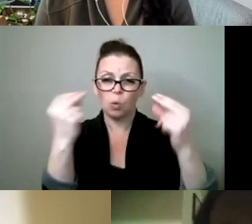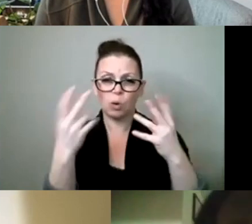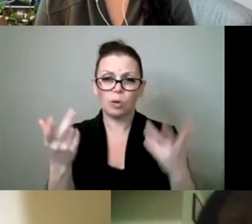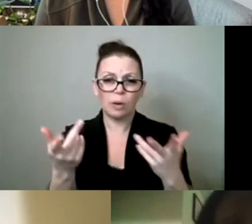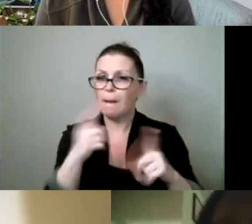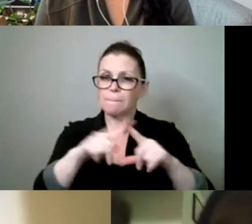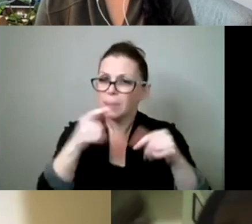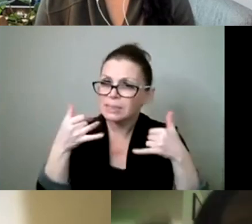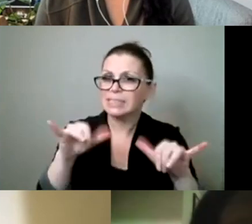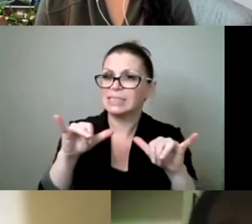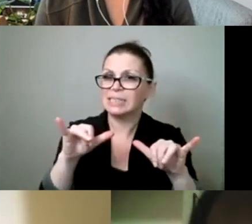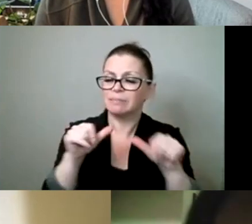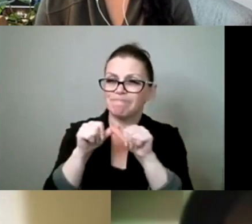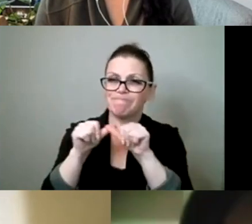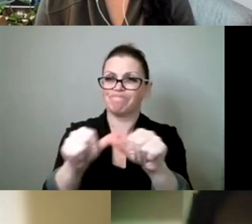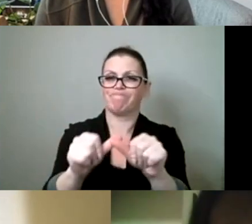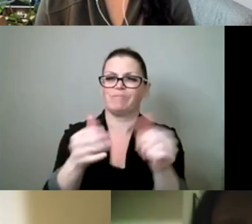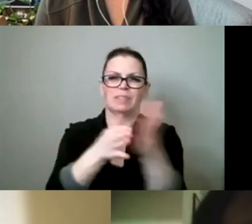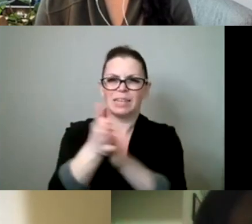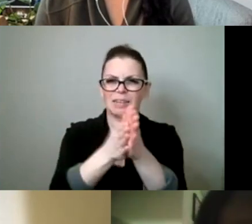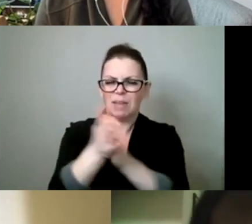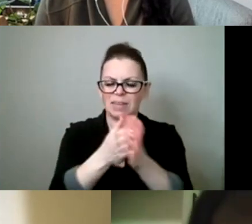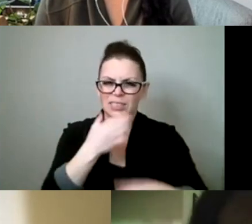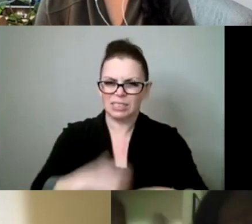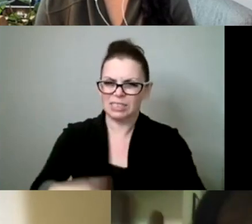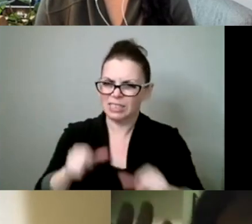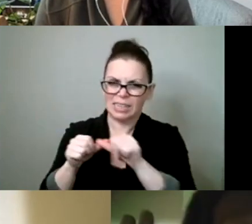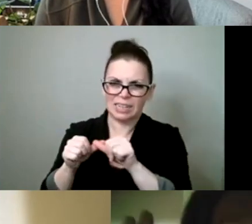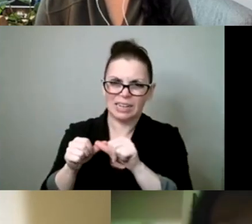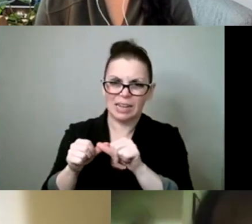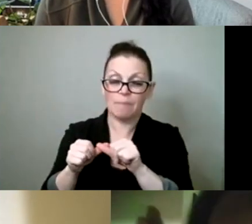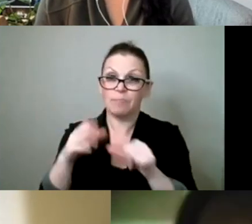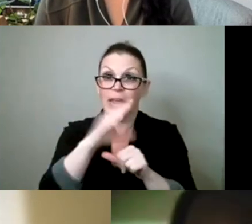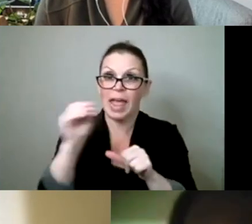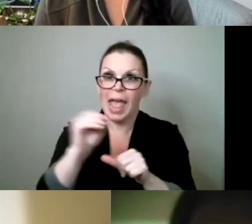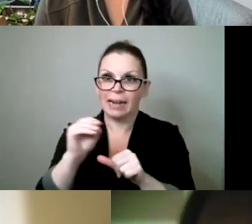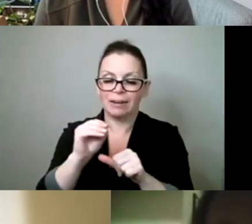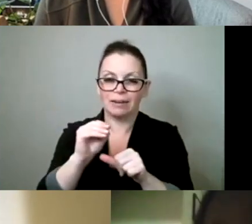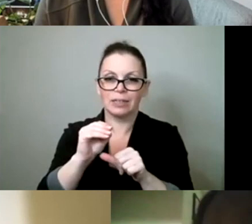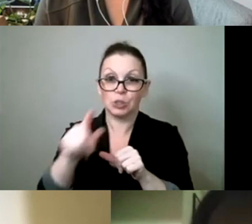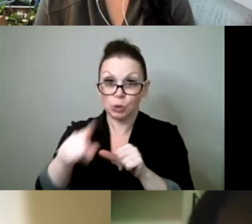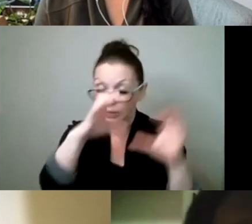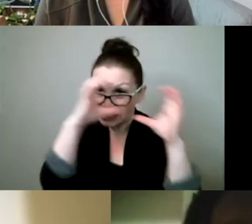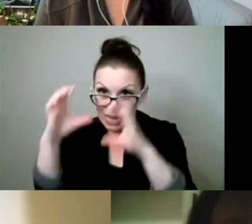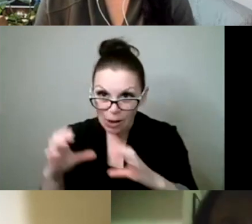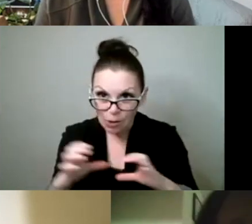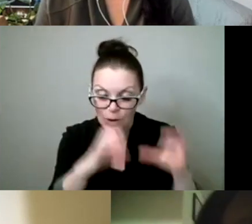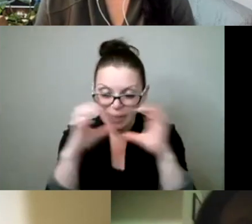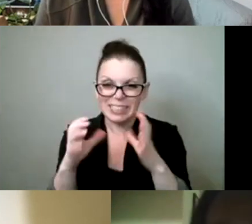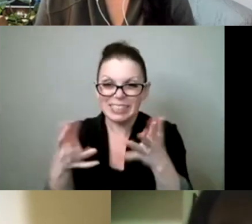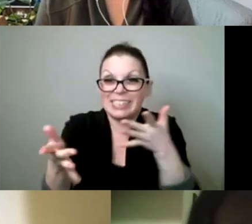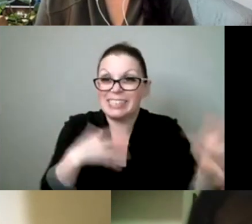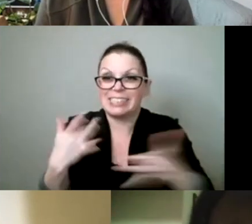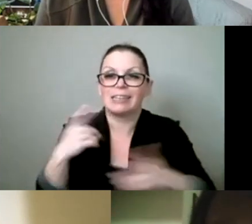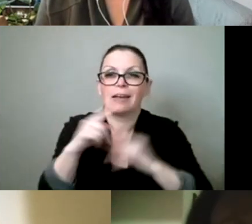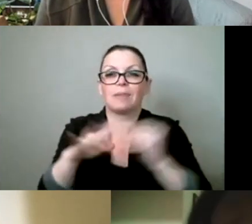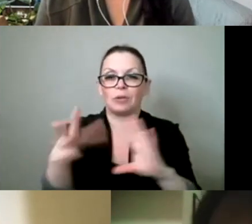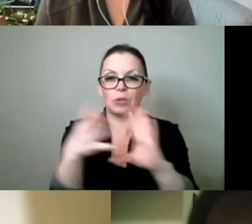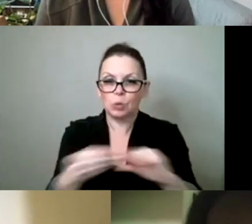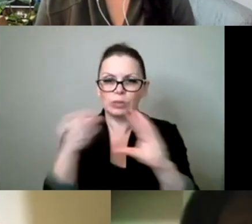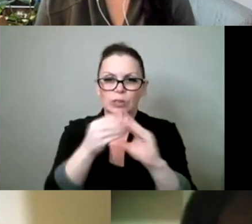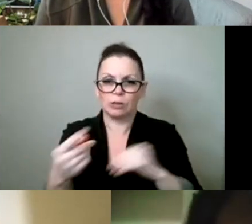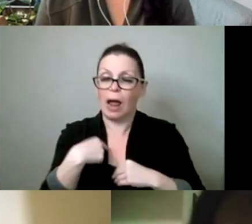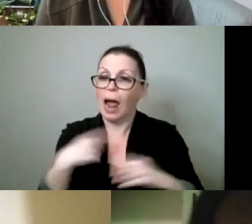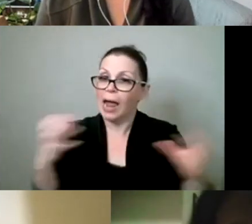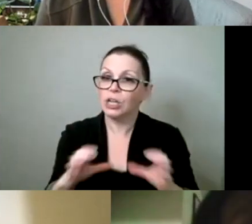passionate about it and it just keep you up at night, like, this story has to be told. I would just encourage people just